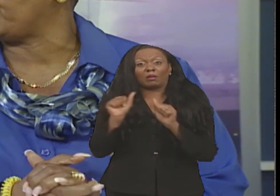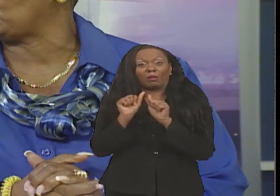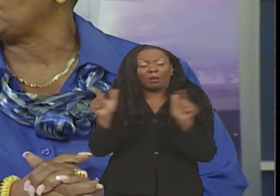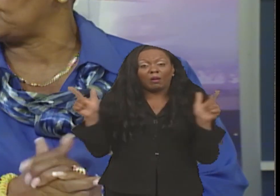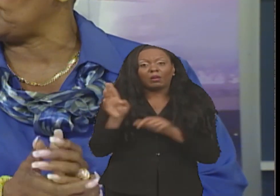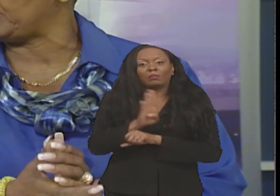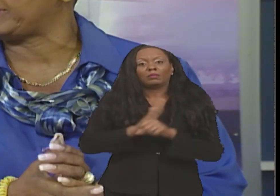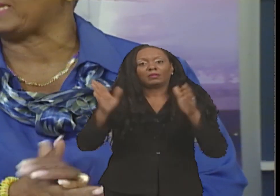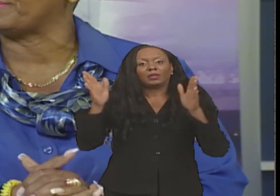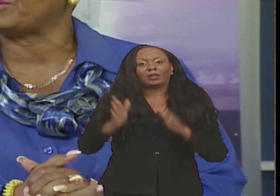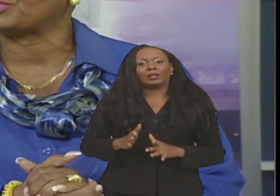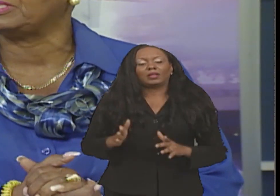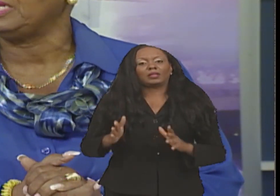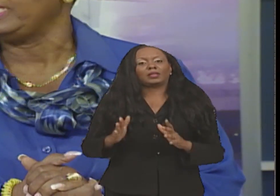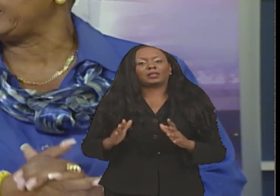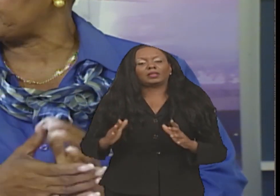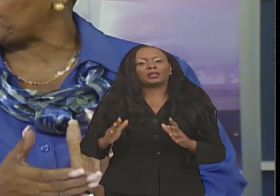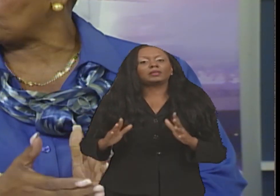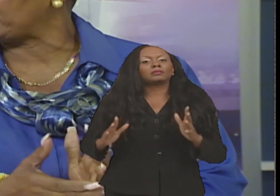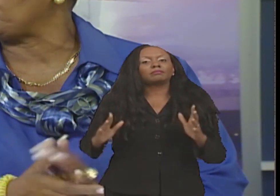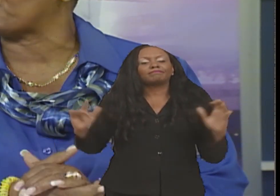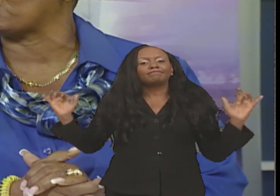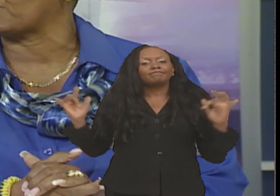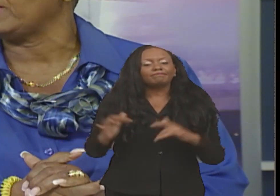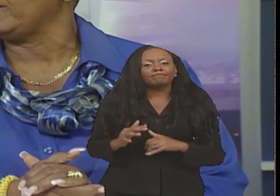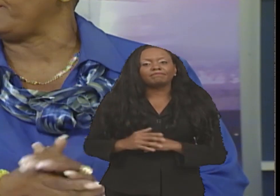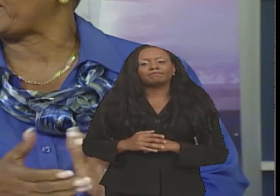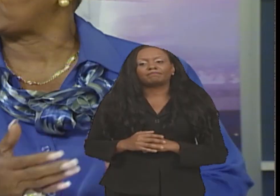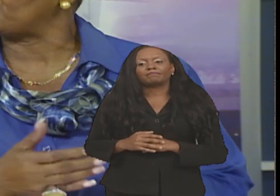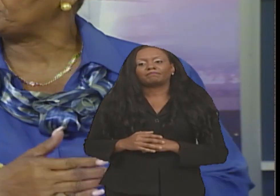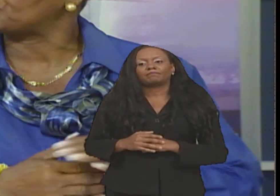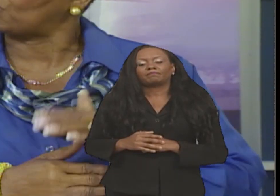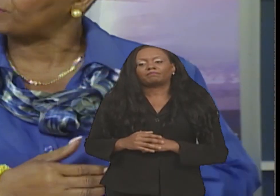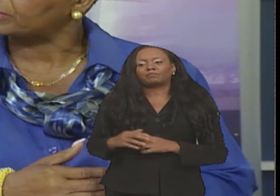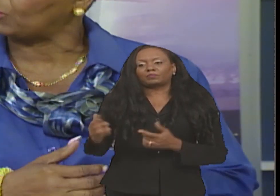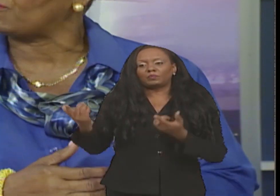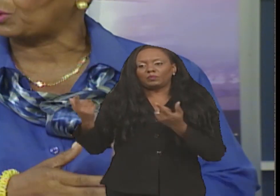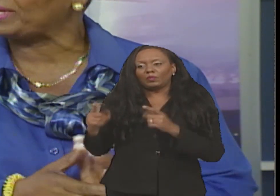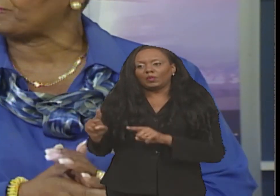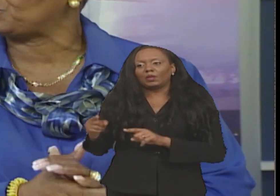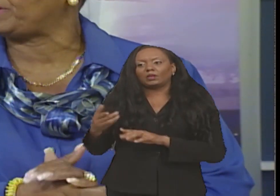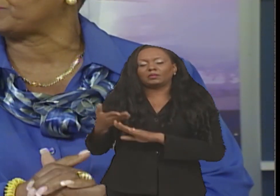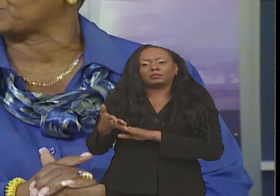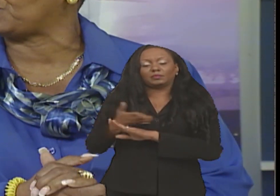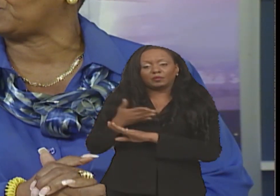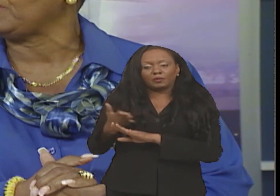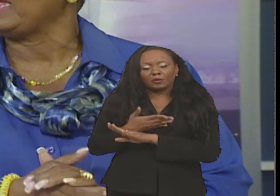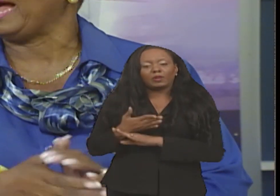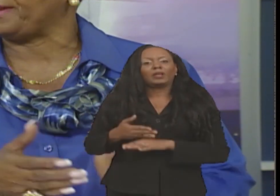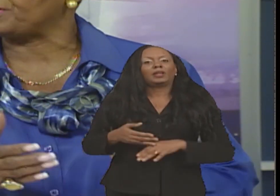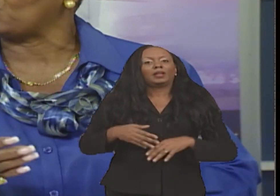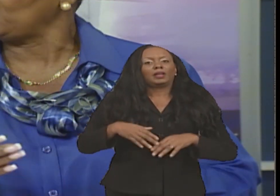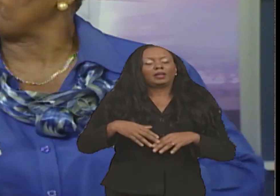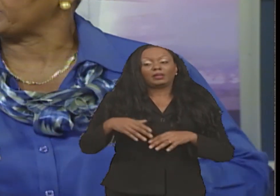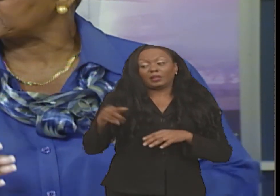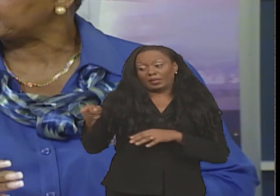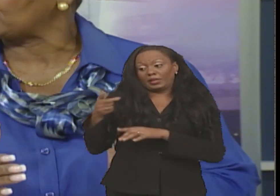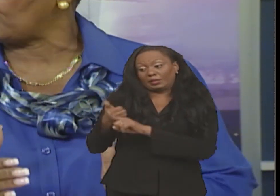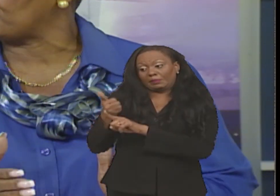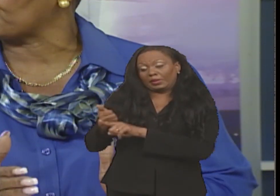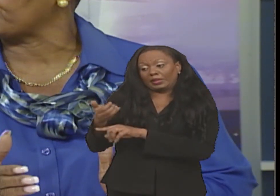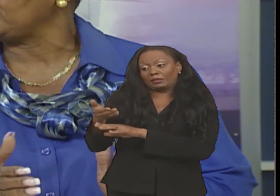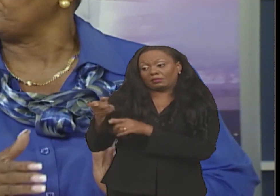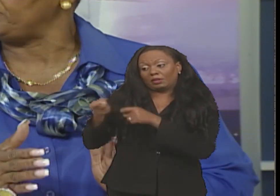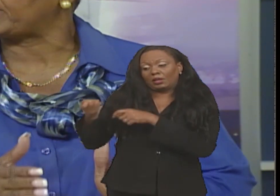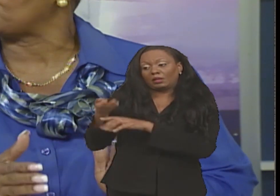Barbadians come out to do the celebration. He had been doing it before, and then government took over quite a few years ago, and now they're still